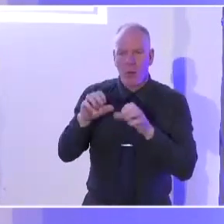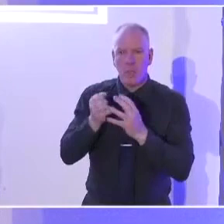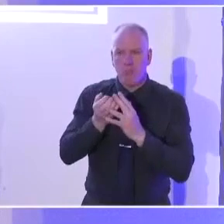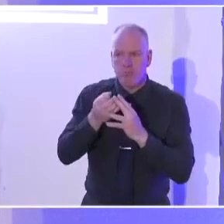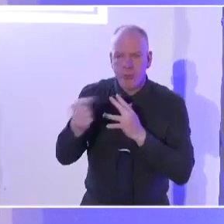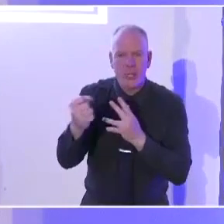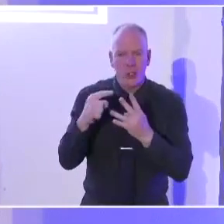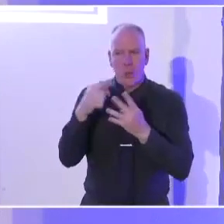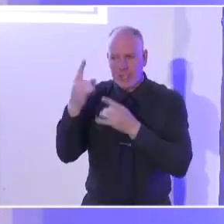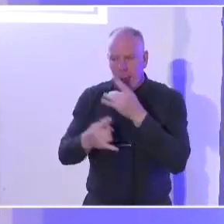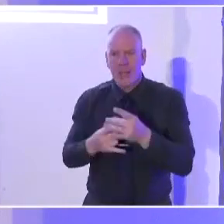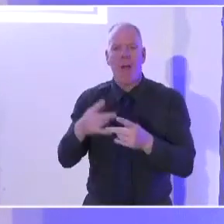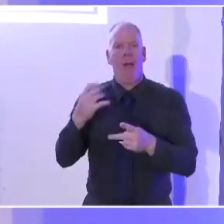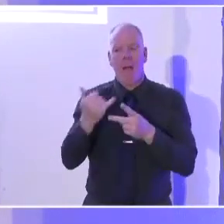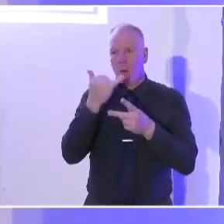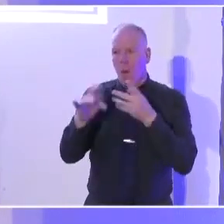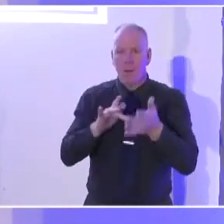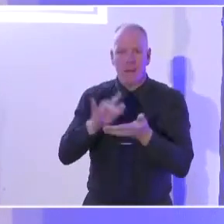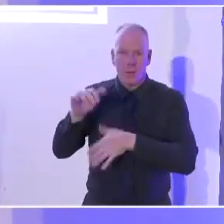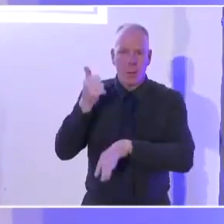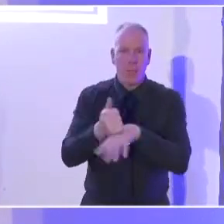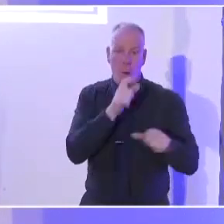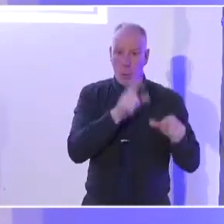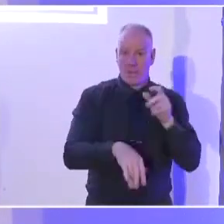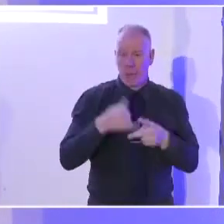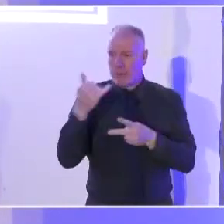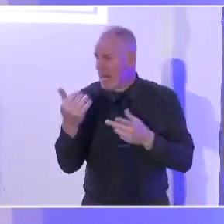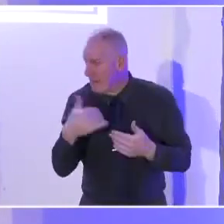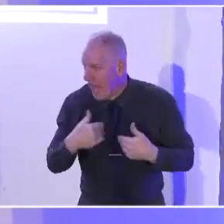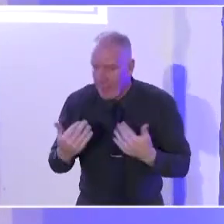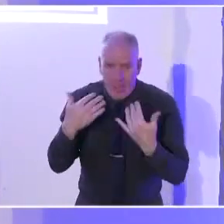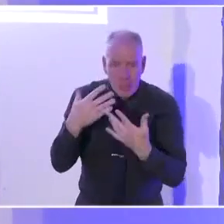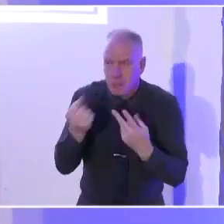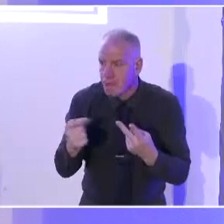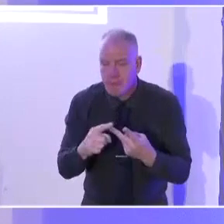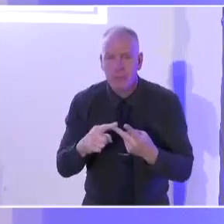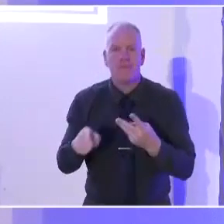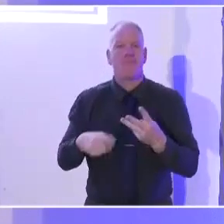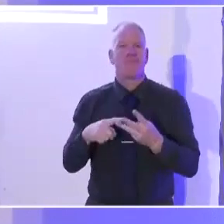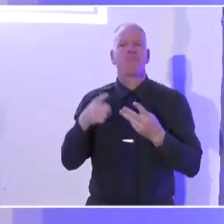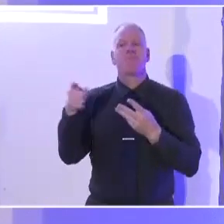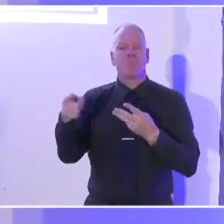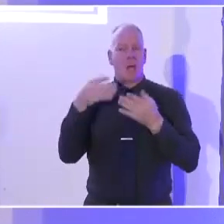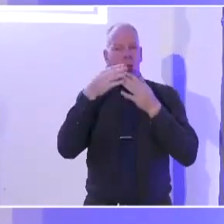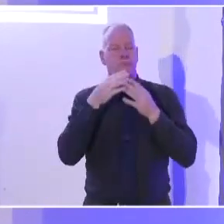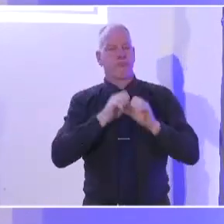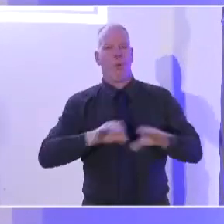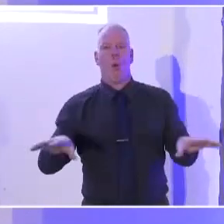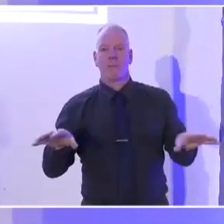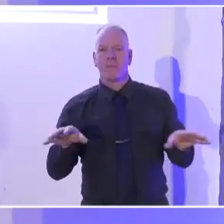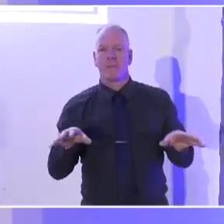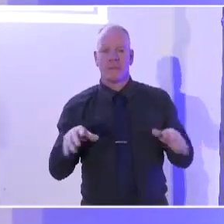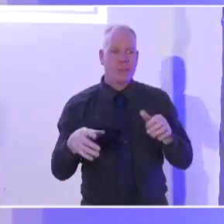also set up a dedicated call center where customers could ring for further information. They engaged in widespread media campaign